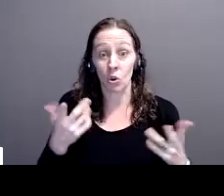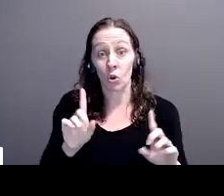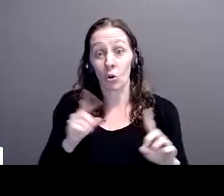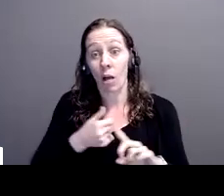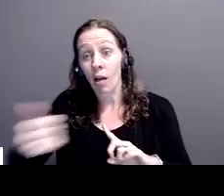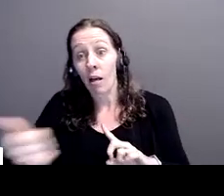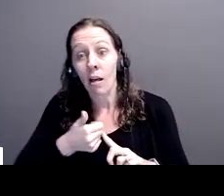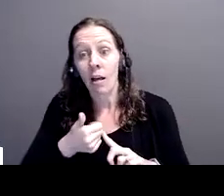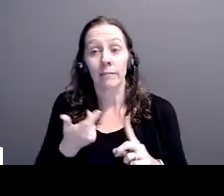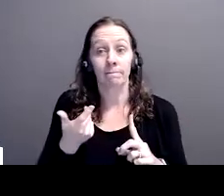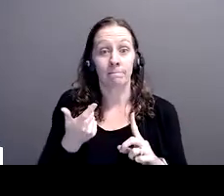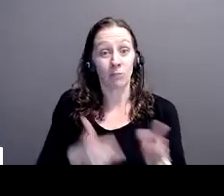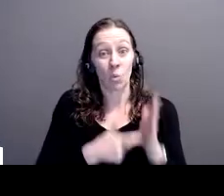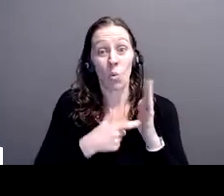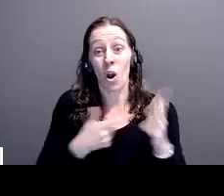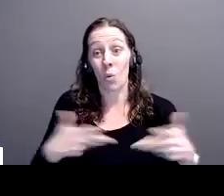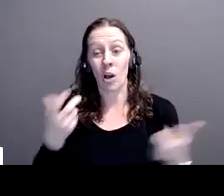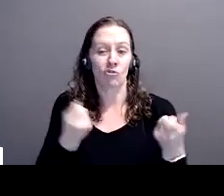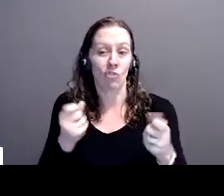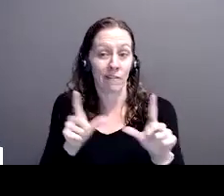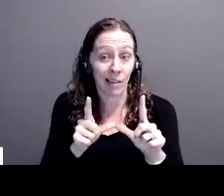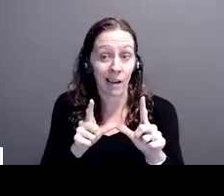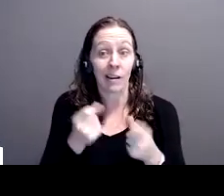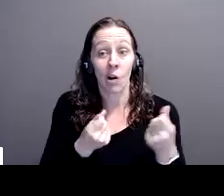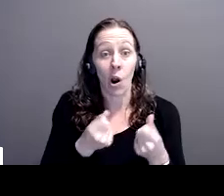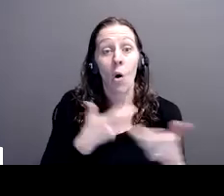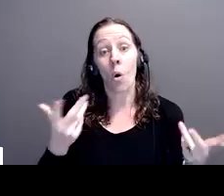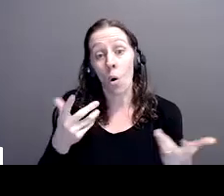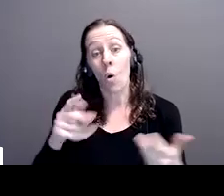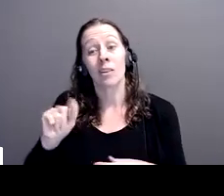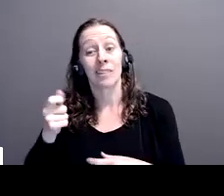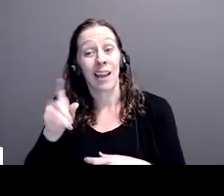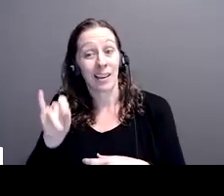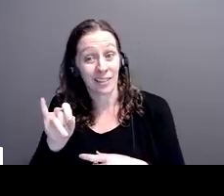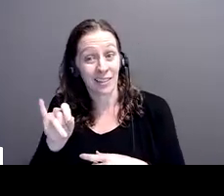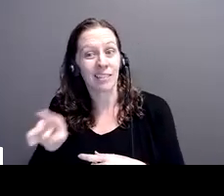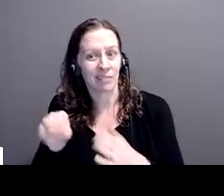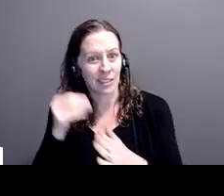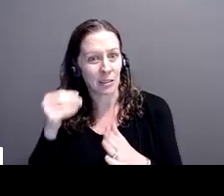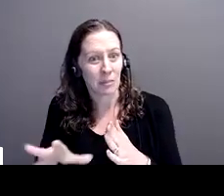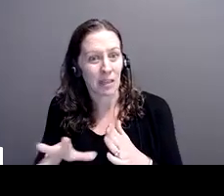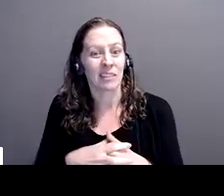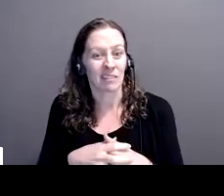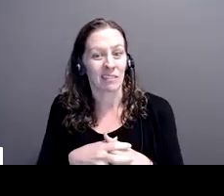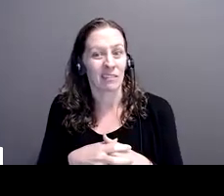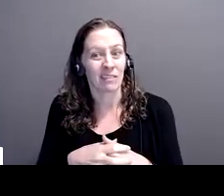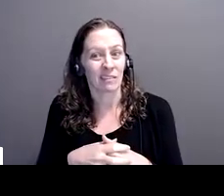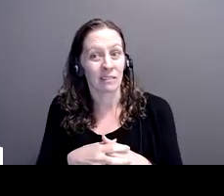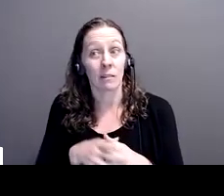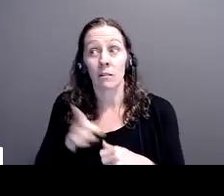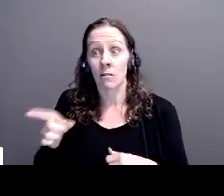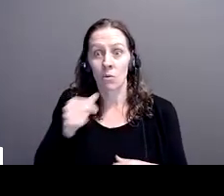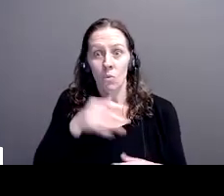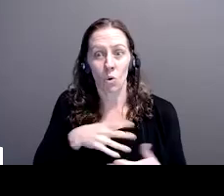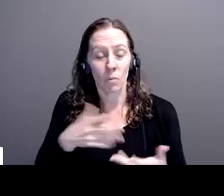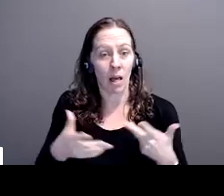go requires a license and a car or a taxi that's expensive. And women are finding themselves needing to